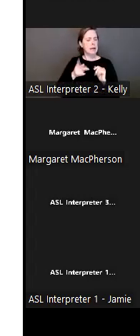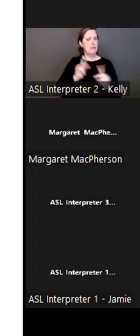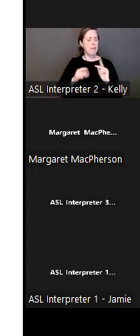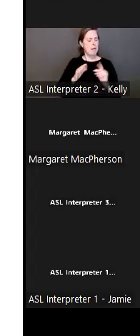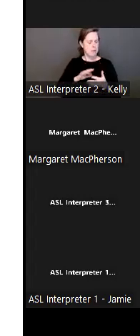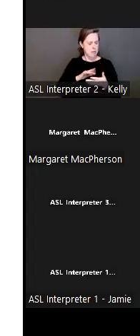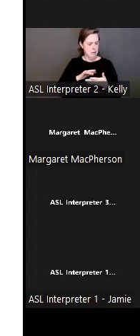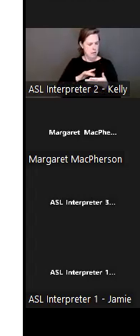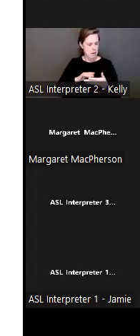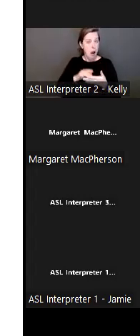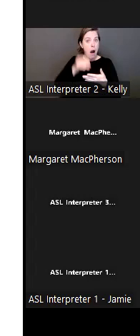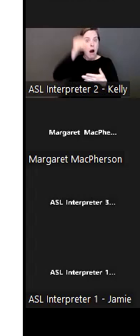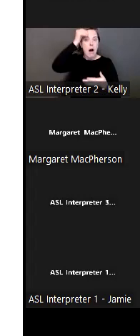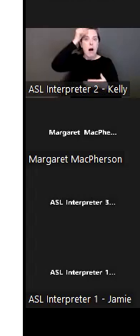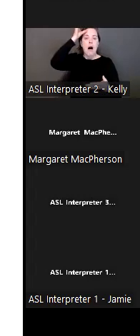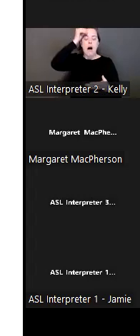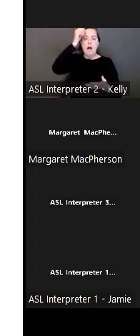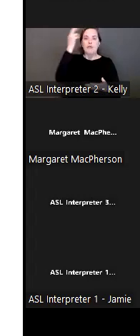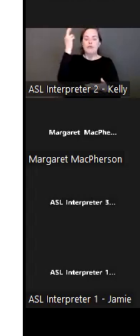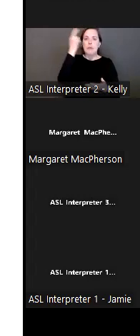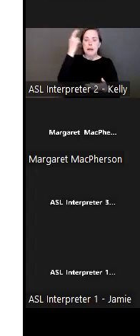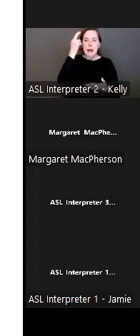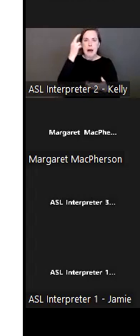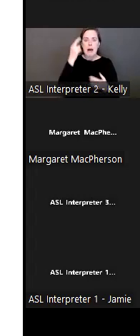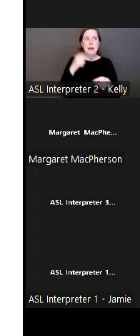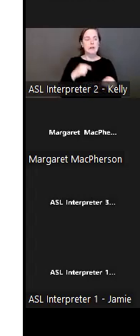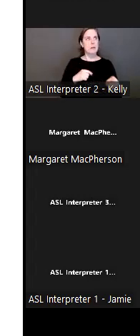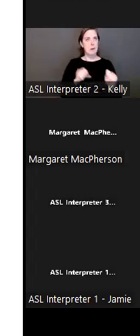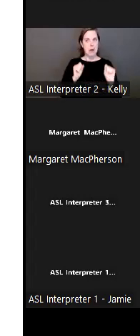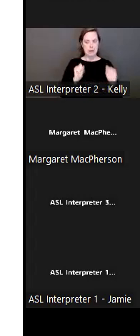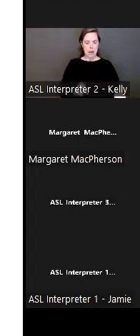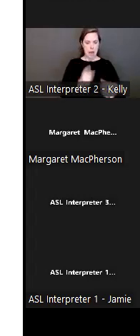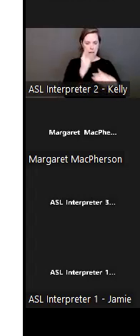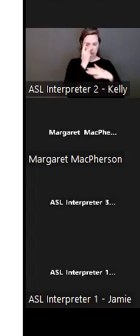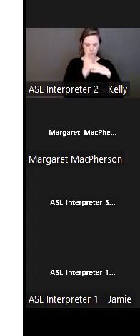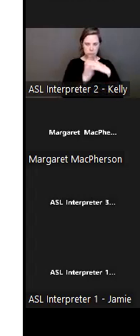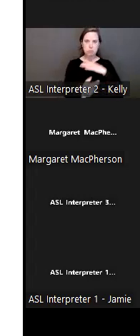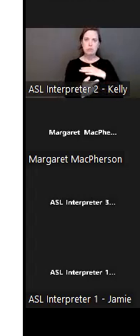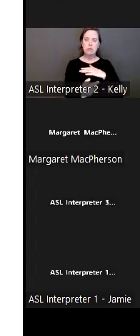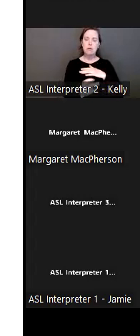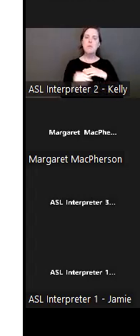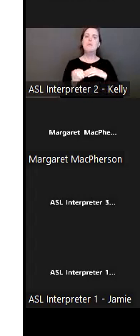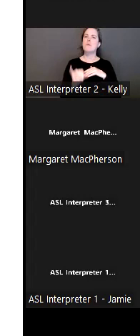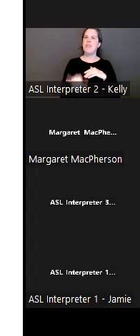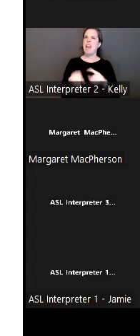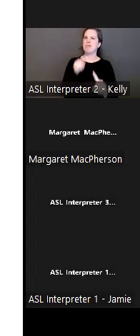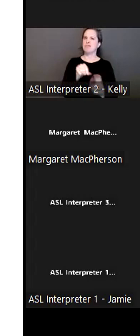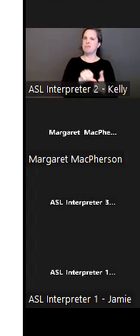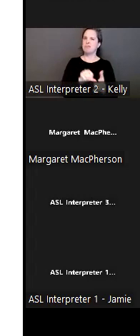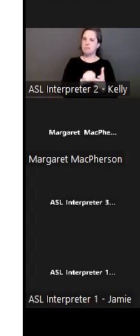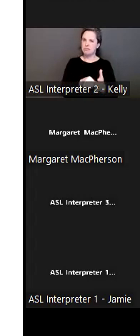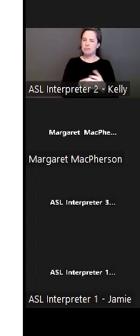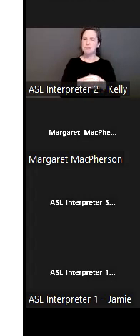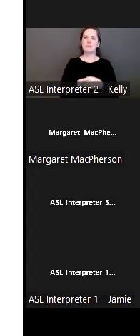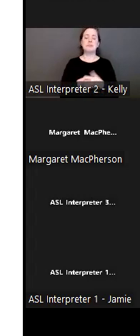this notion of being able to predict or anticipate that some people will have, the types of